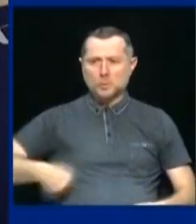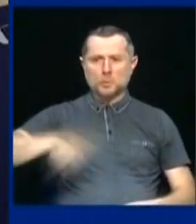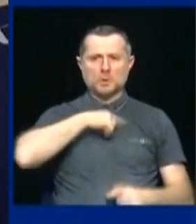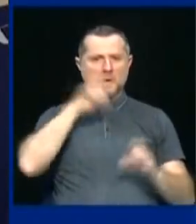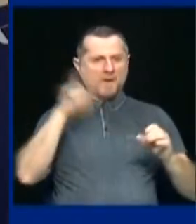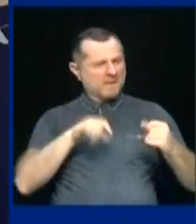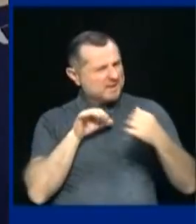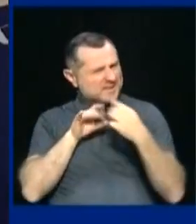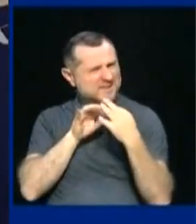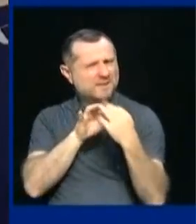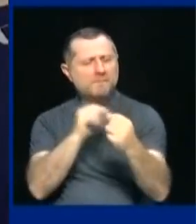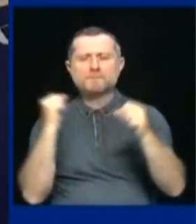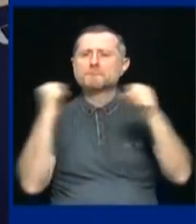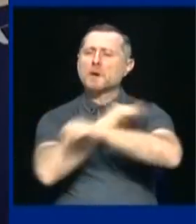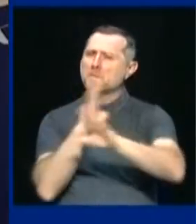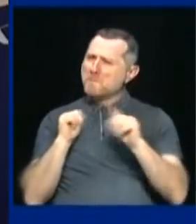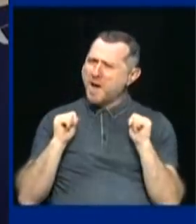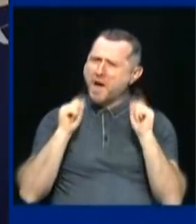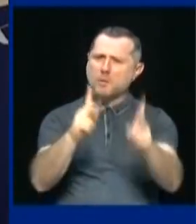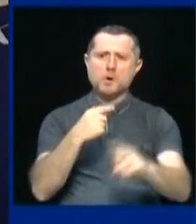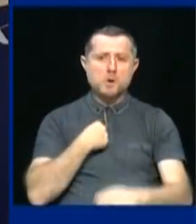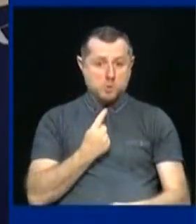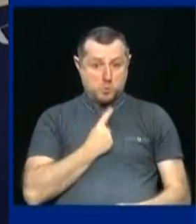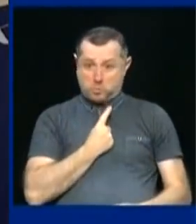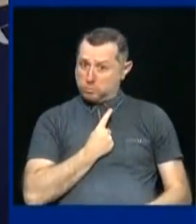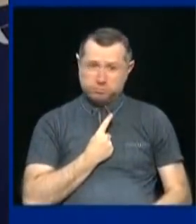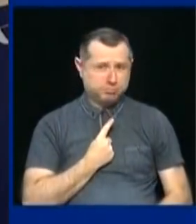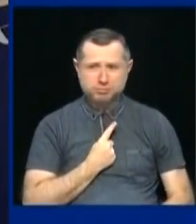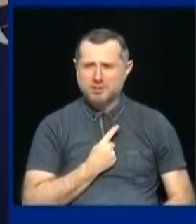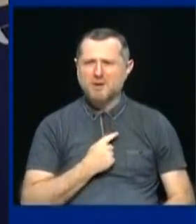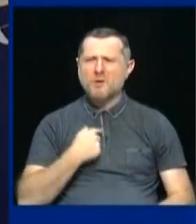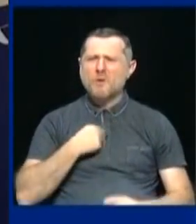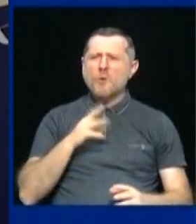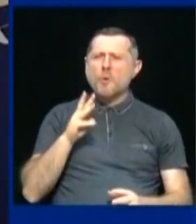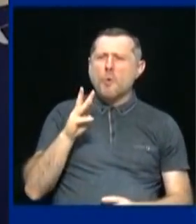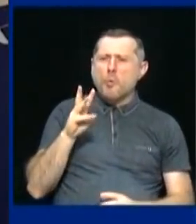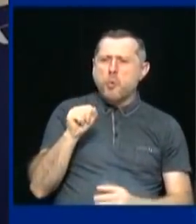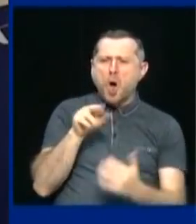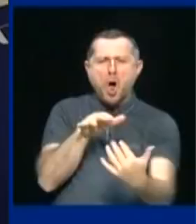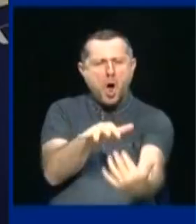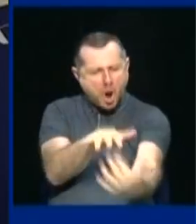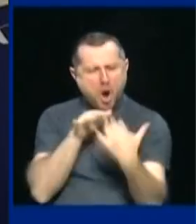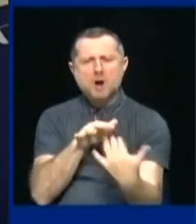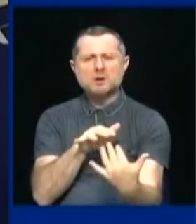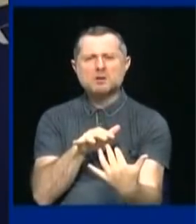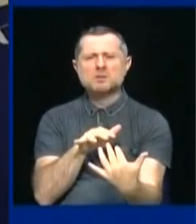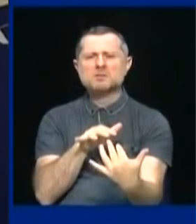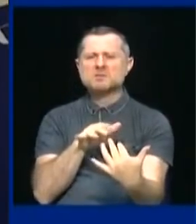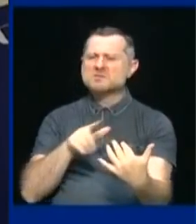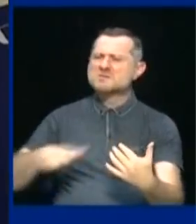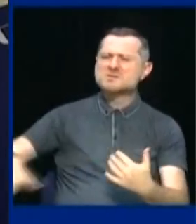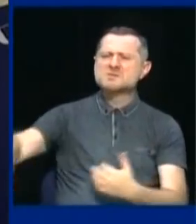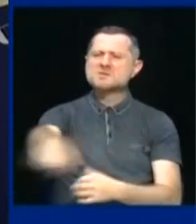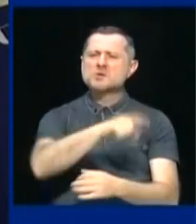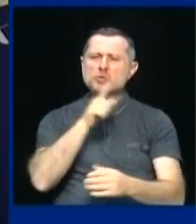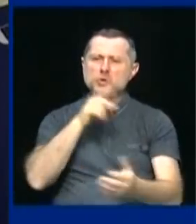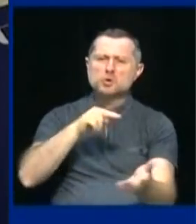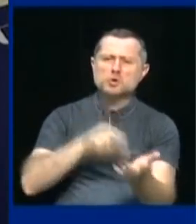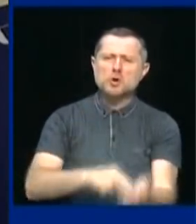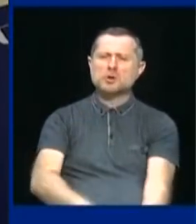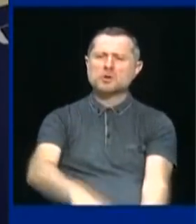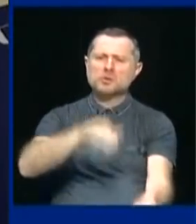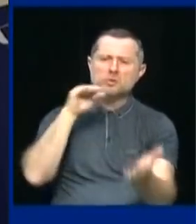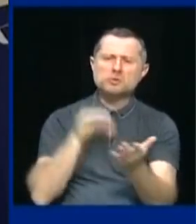was war. Nurses, doctors, essential workers became our frontline heroes.